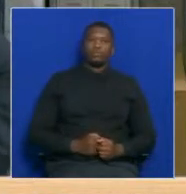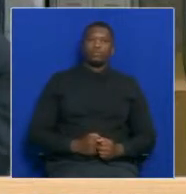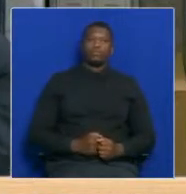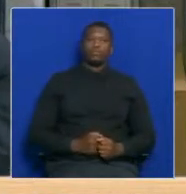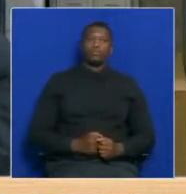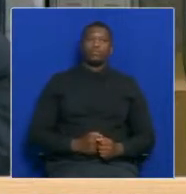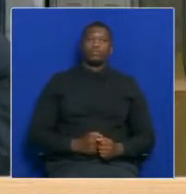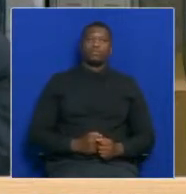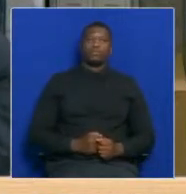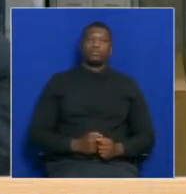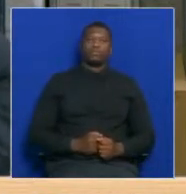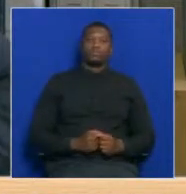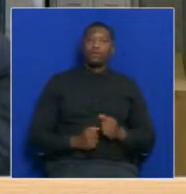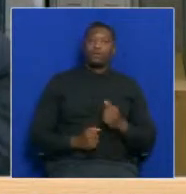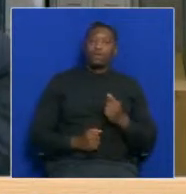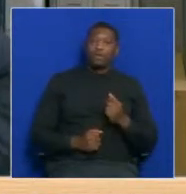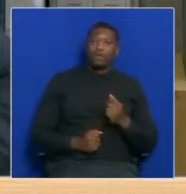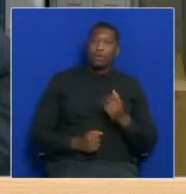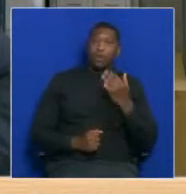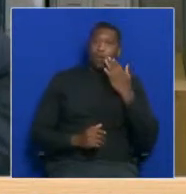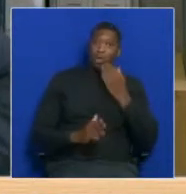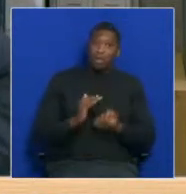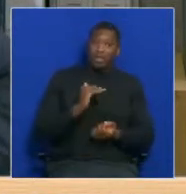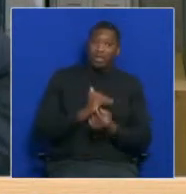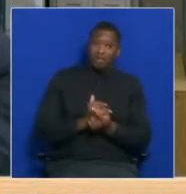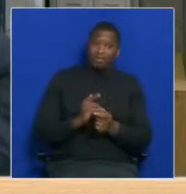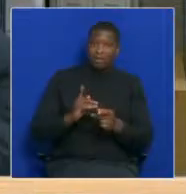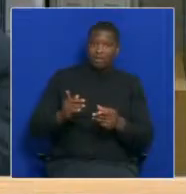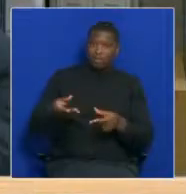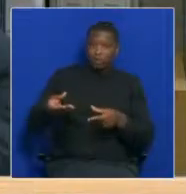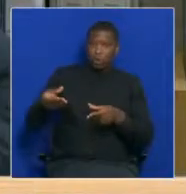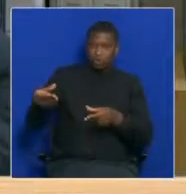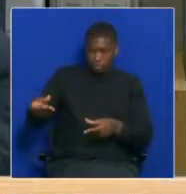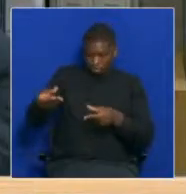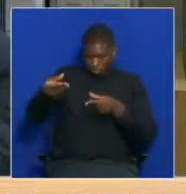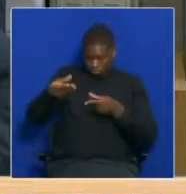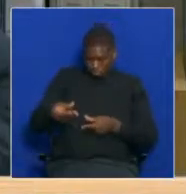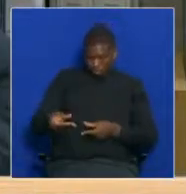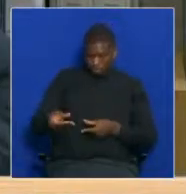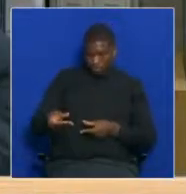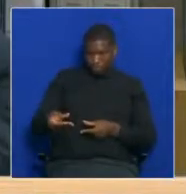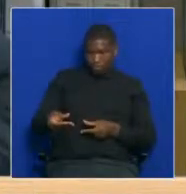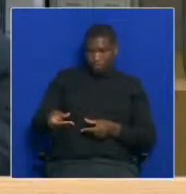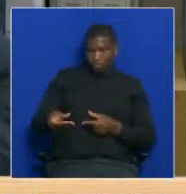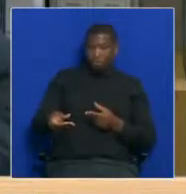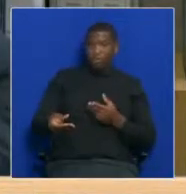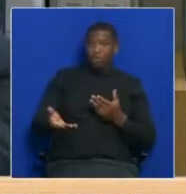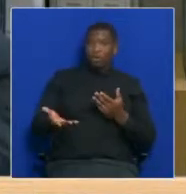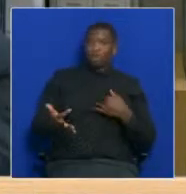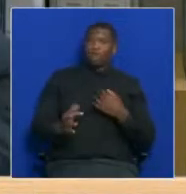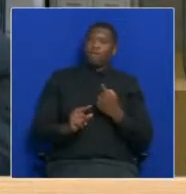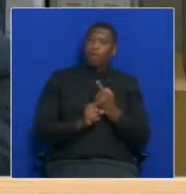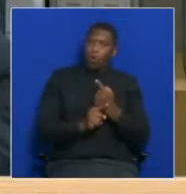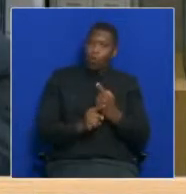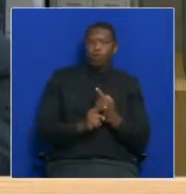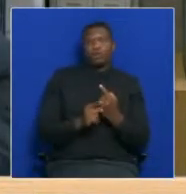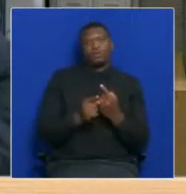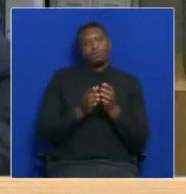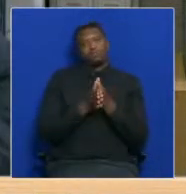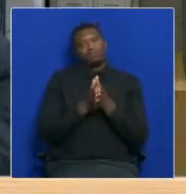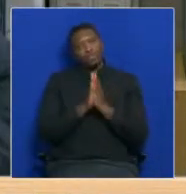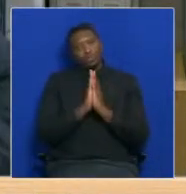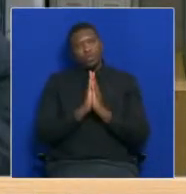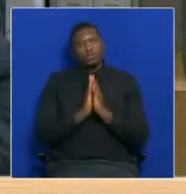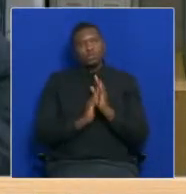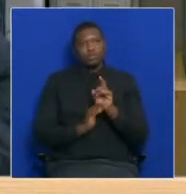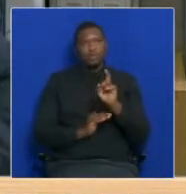When documents are handed to us at hearings, I always make the request that they should be placed